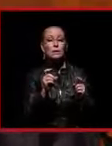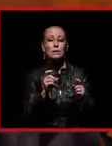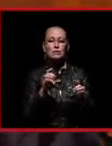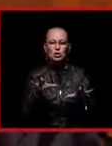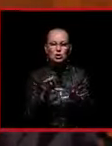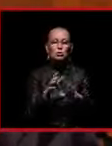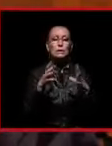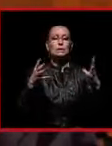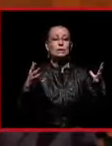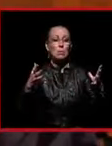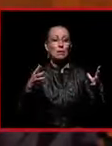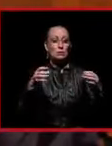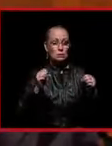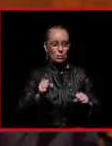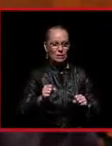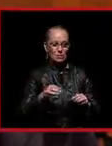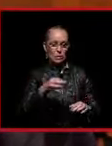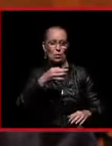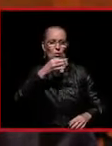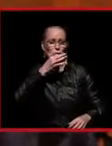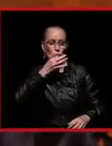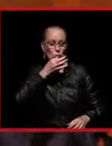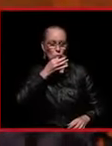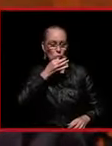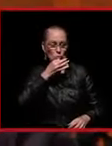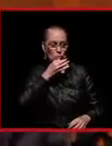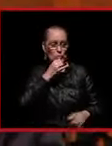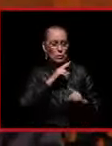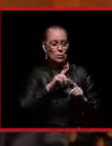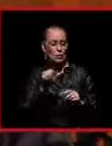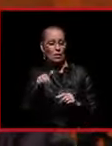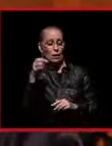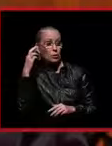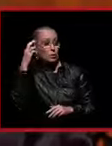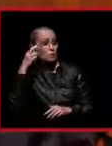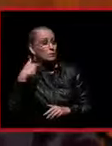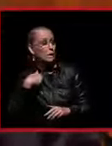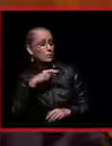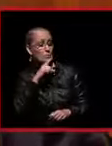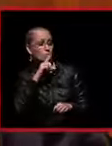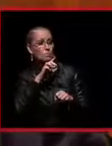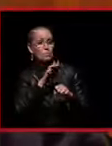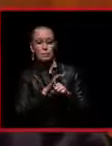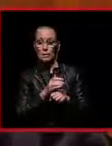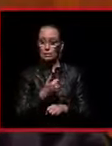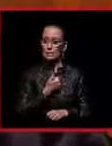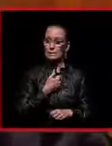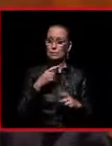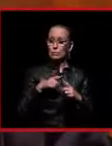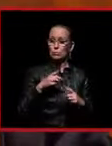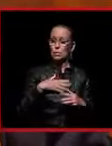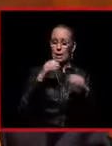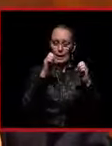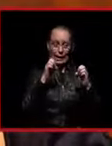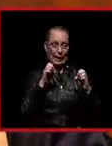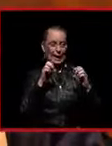get as much done as fast as I could, but the bigger reason was that I wanted to dedicate myself to my education just as I had once